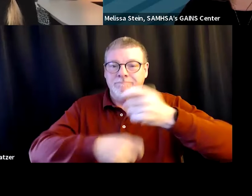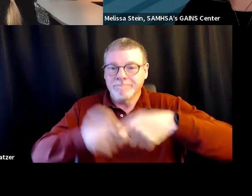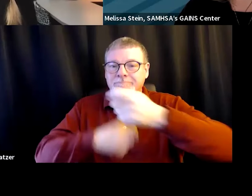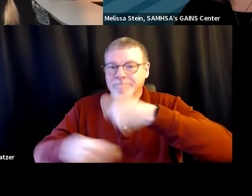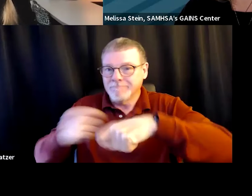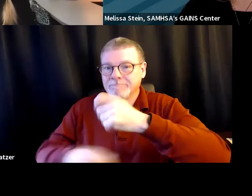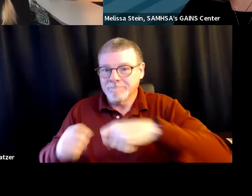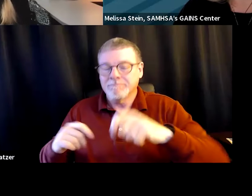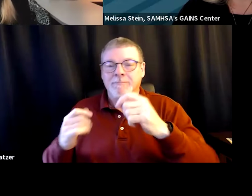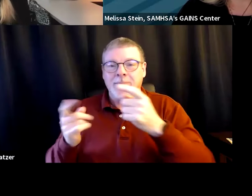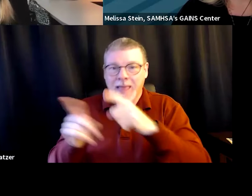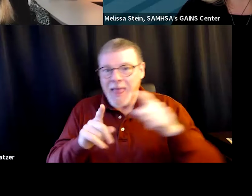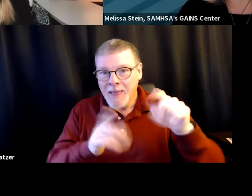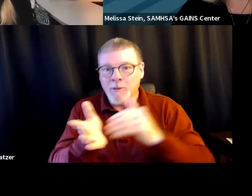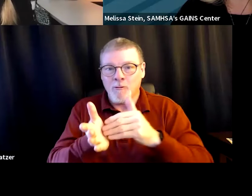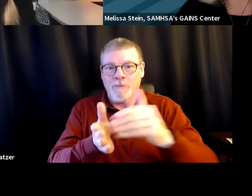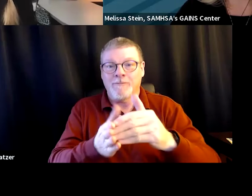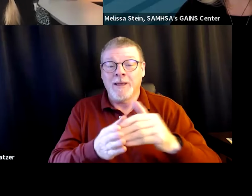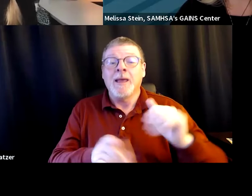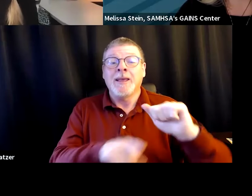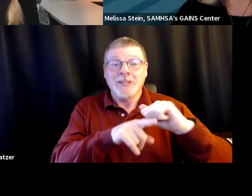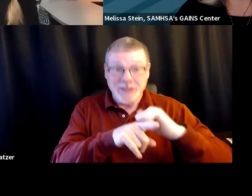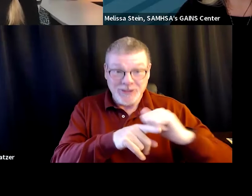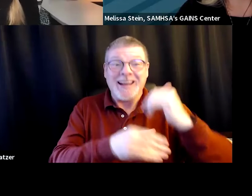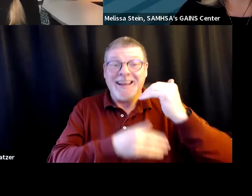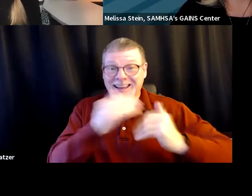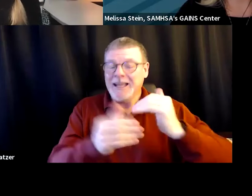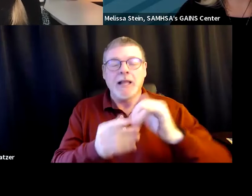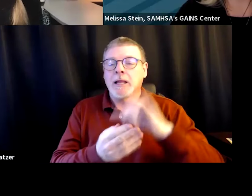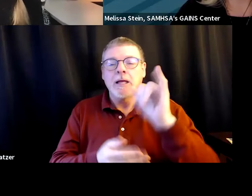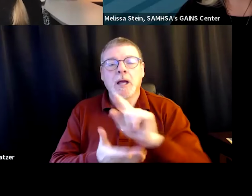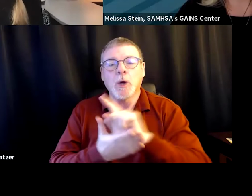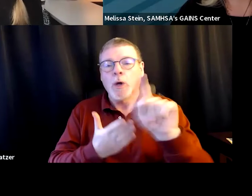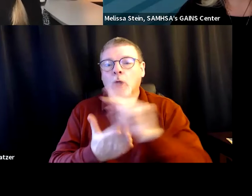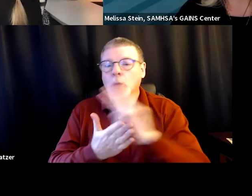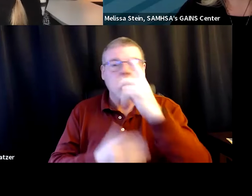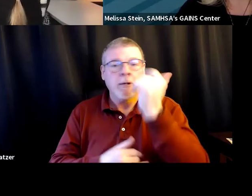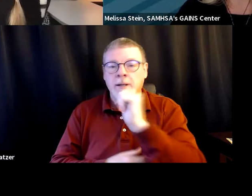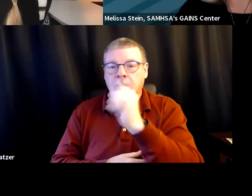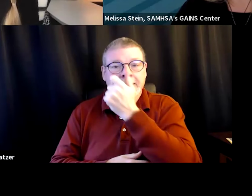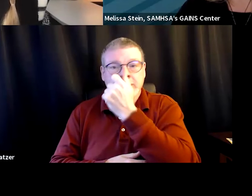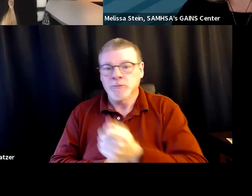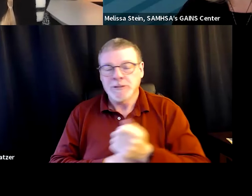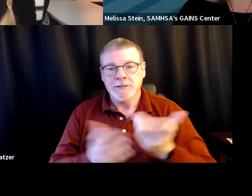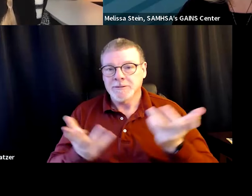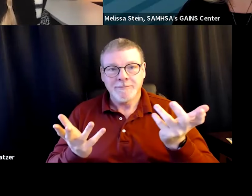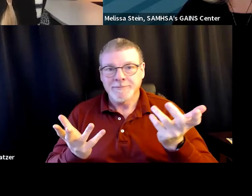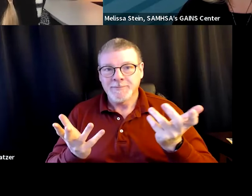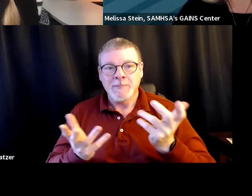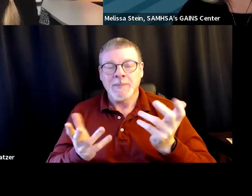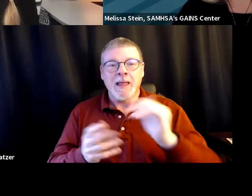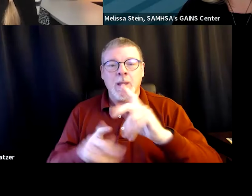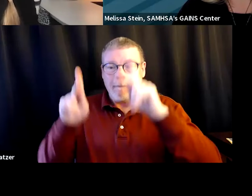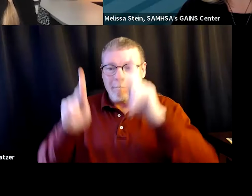the onboarding, they complete the necessary training, but then they only stay on for a couple of weeks because they're not interested in being beaten up by someone with cognitive impairment